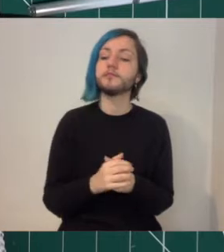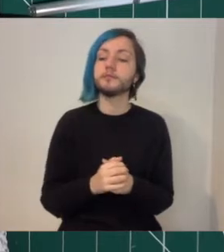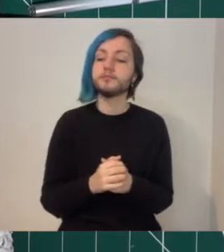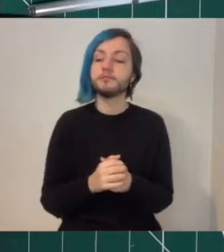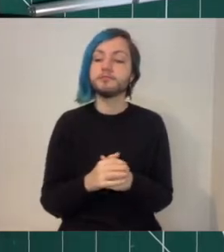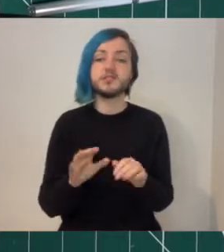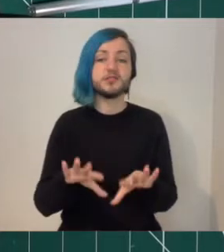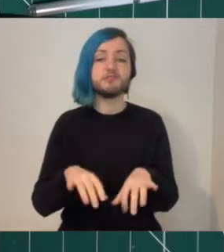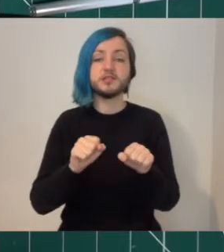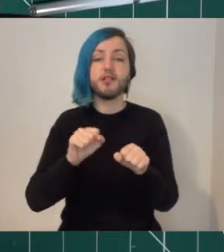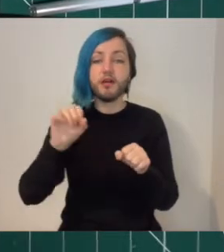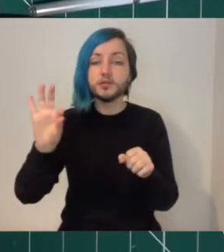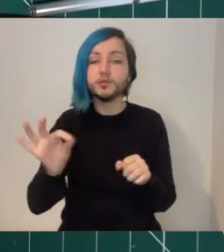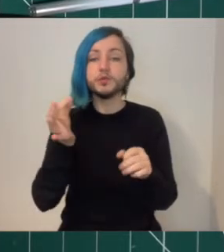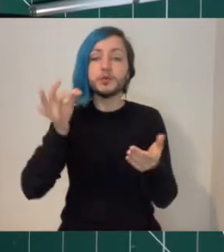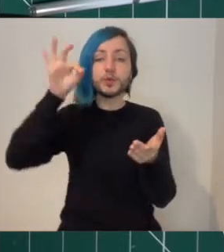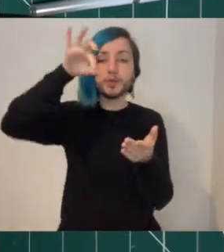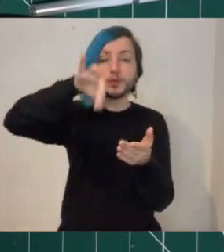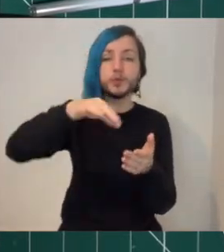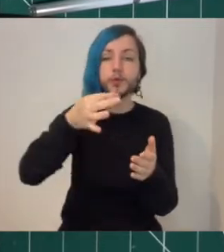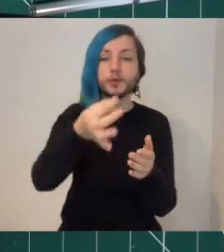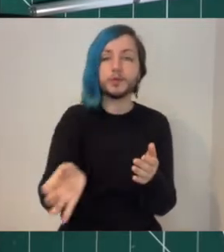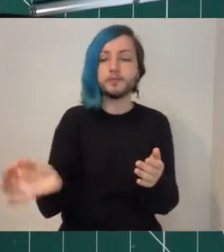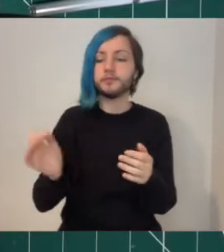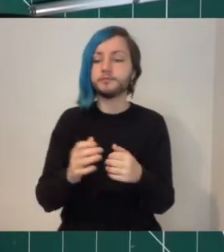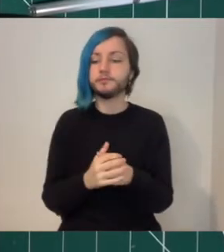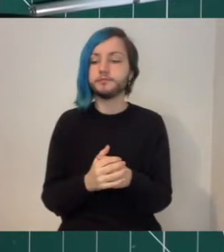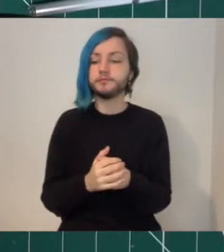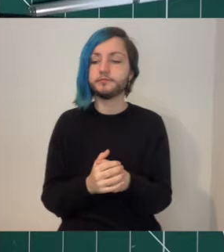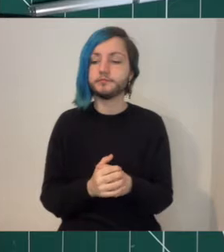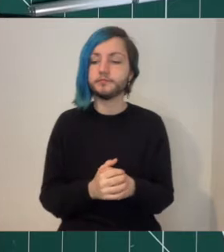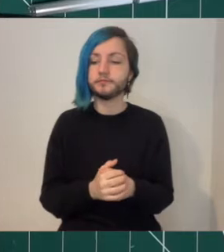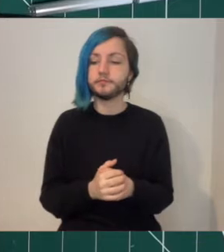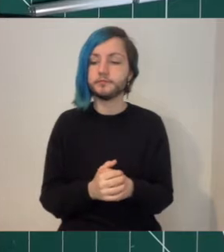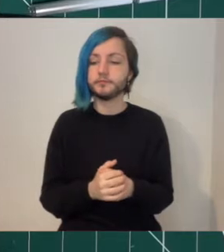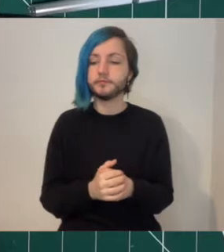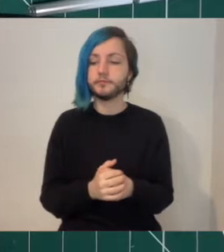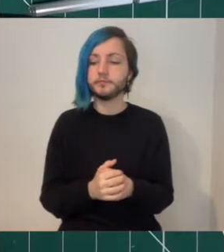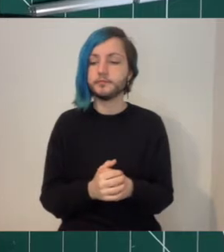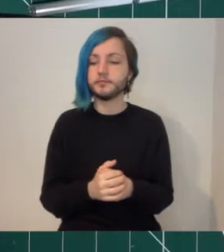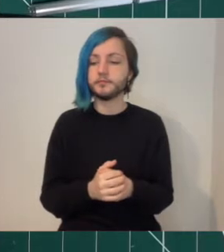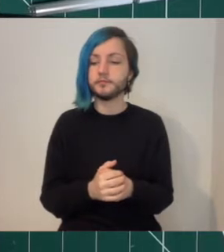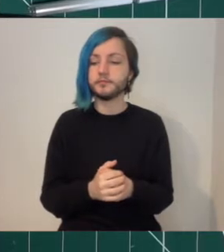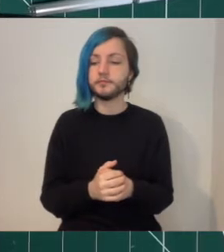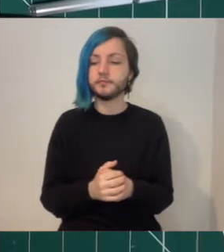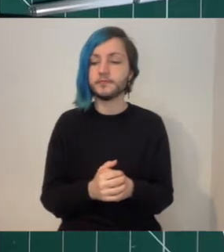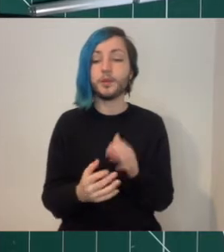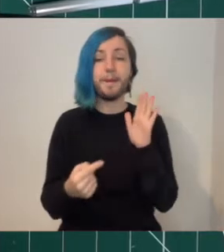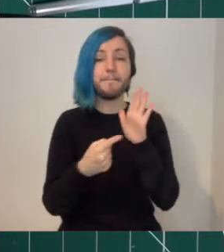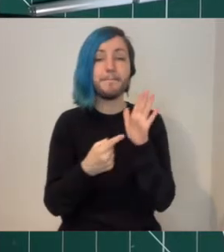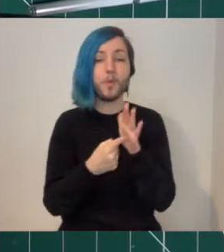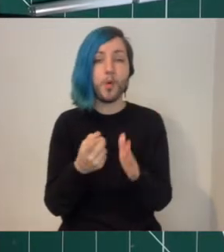and you just work your way through the paper like this it's